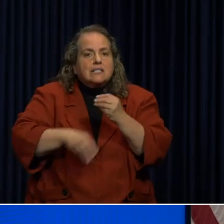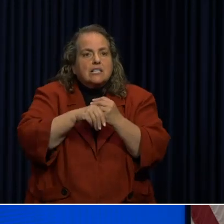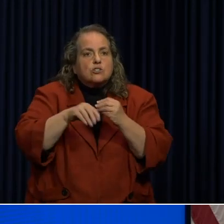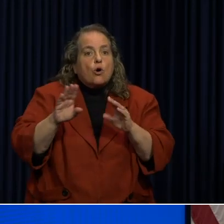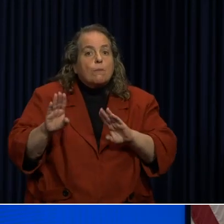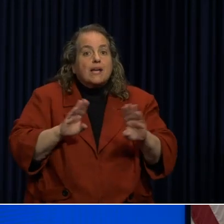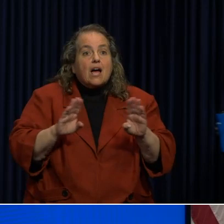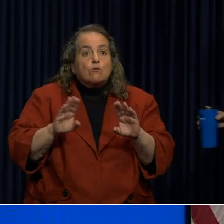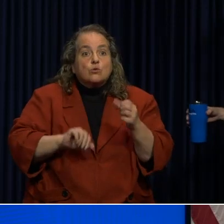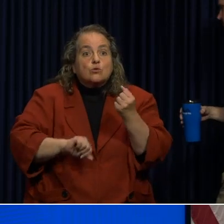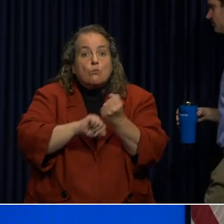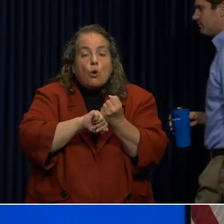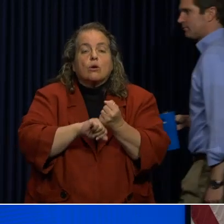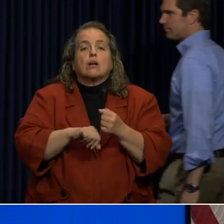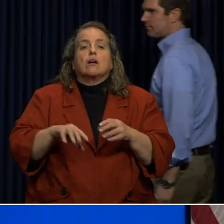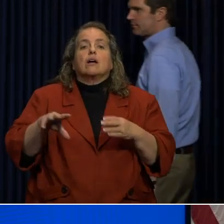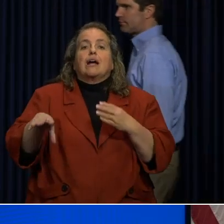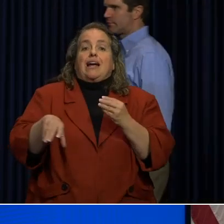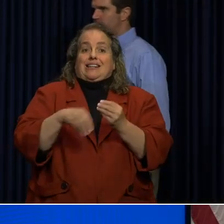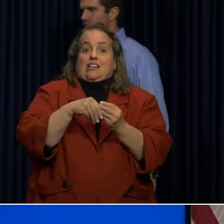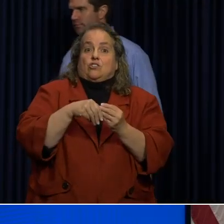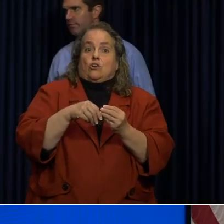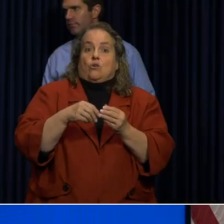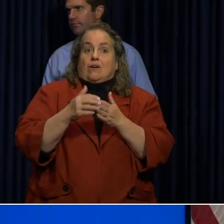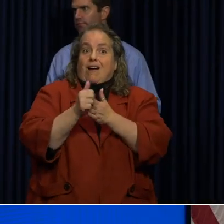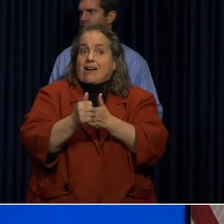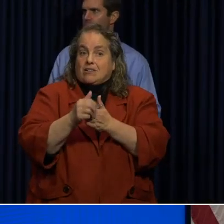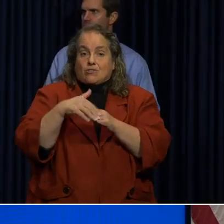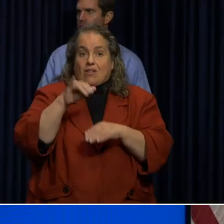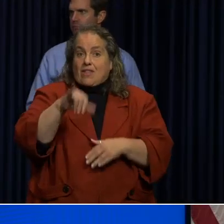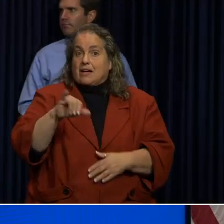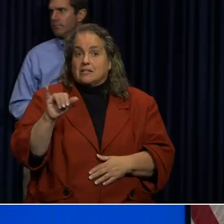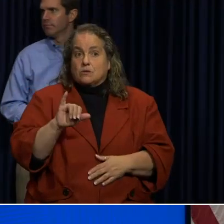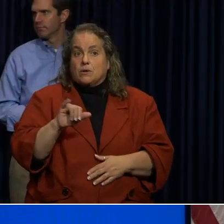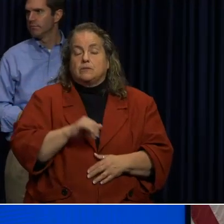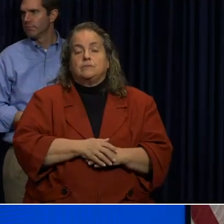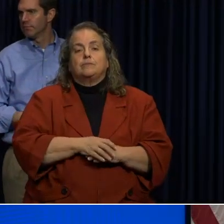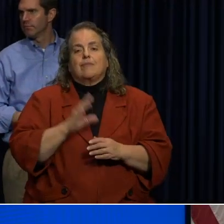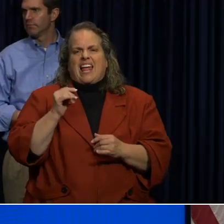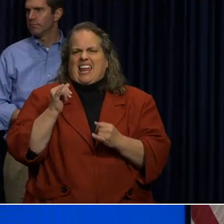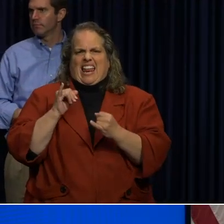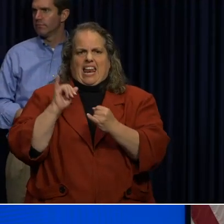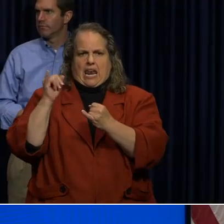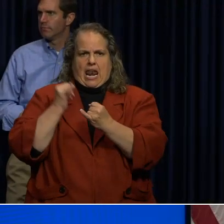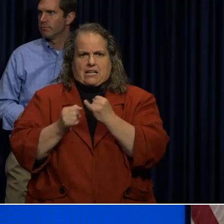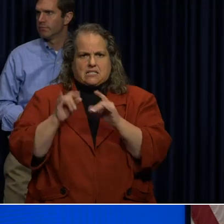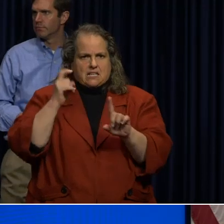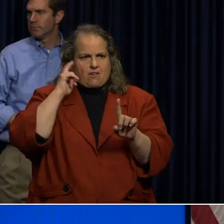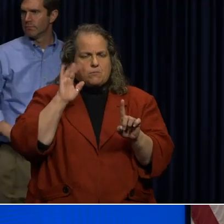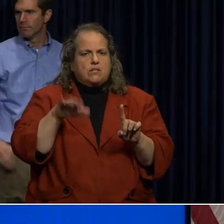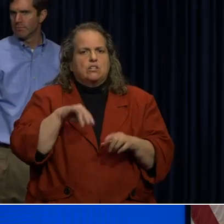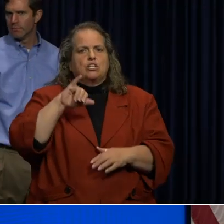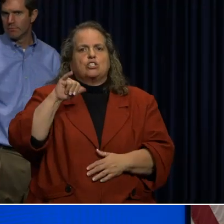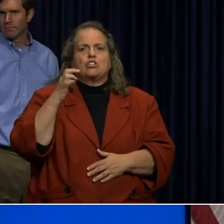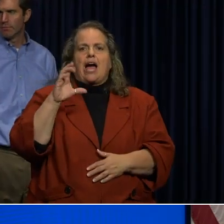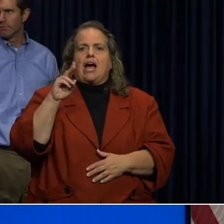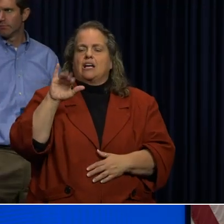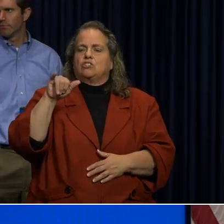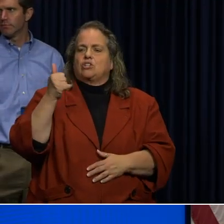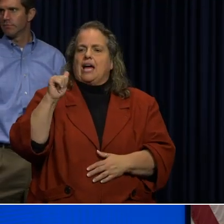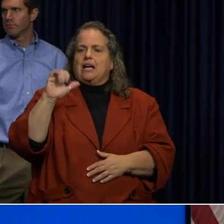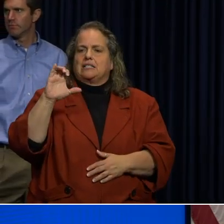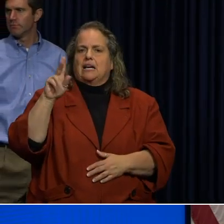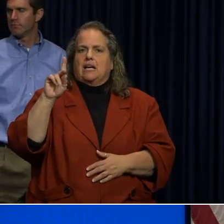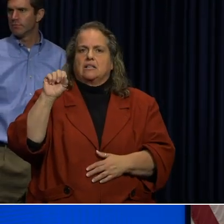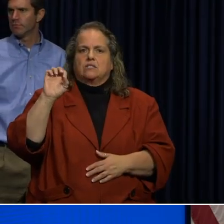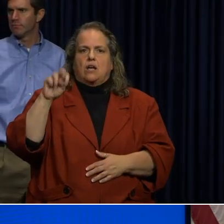and we will provide additional guidance on that as well. And lastly, Jackson Manor.